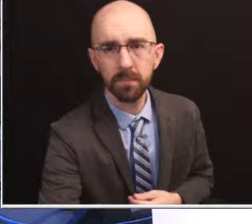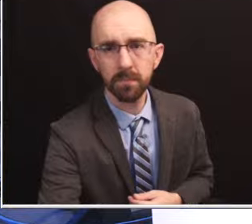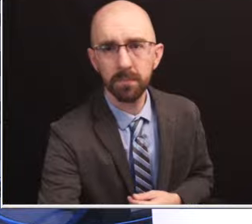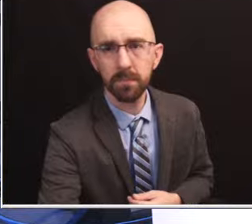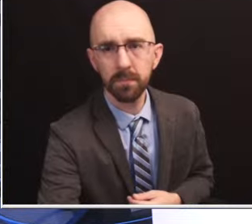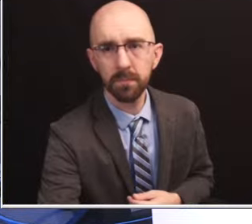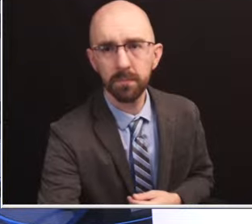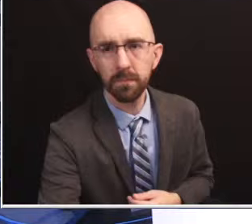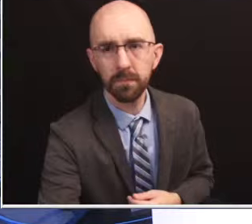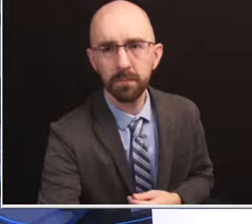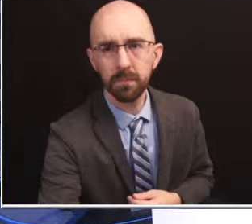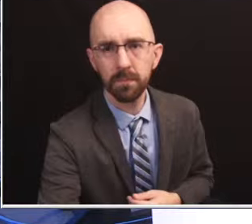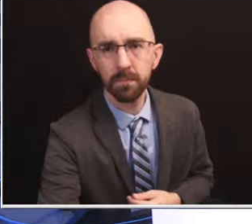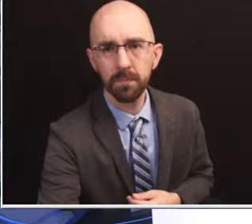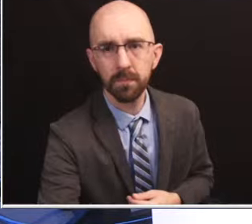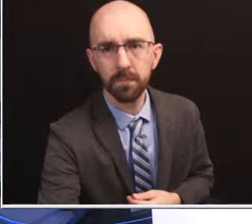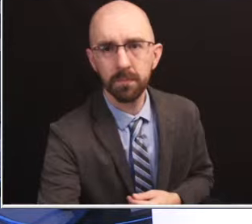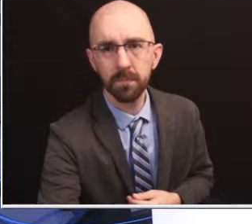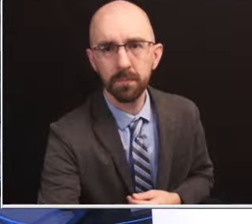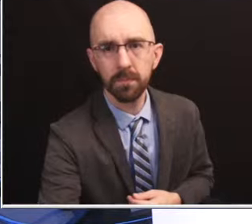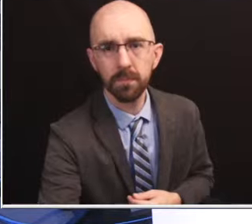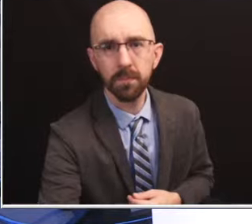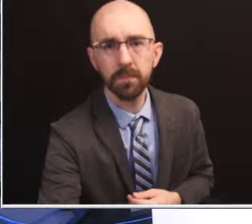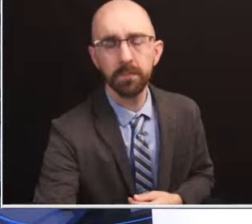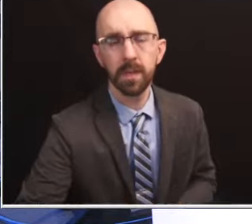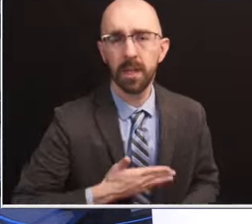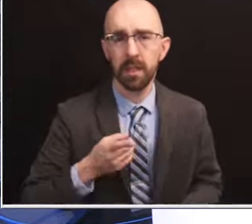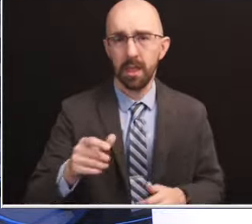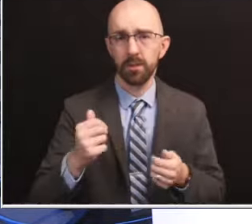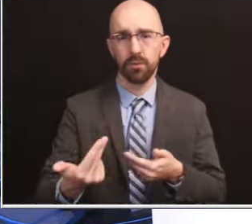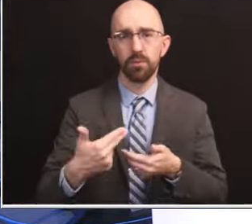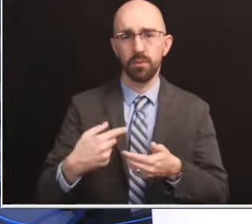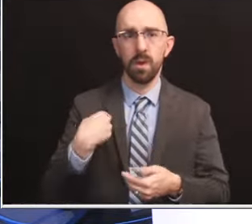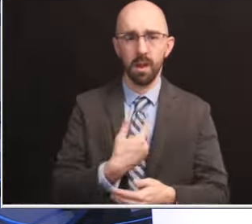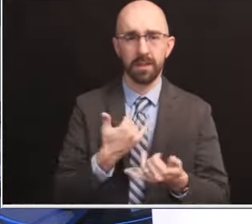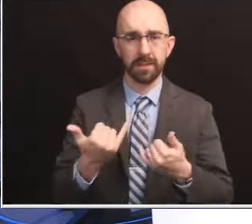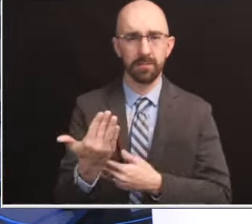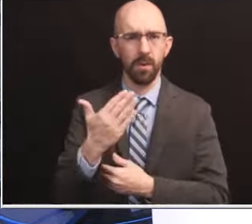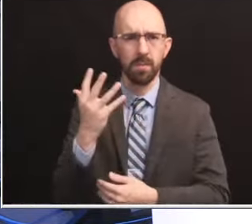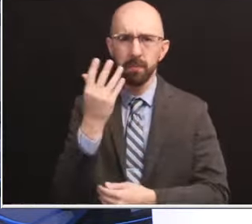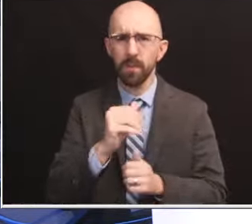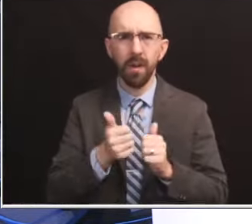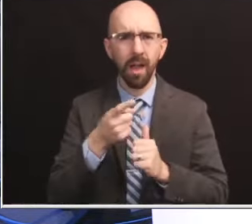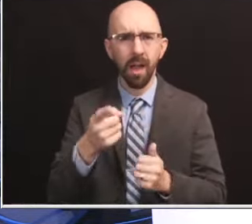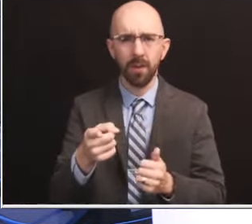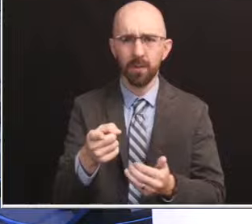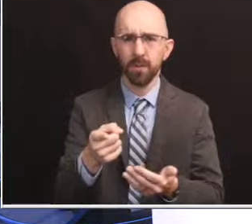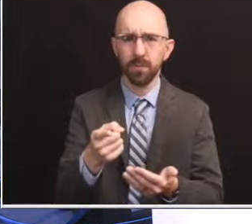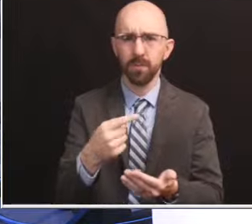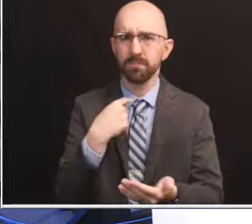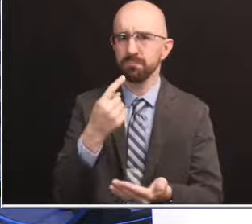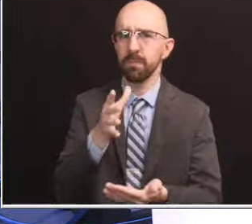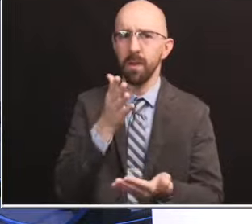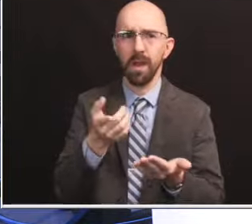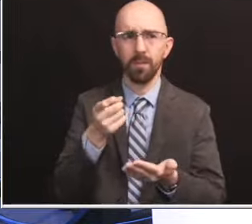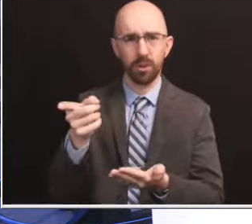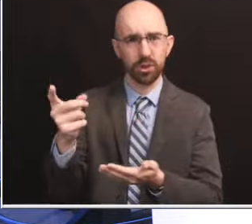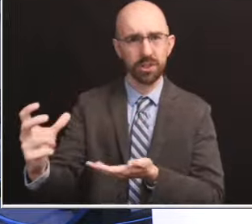We're so happy to have Nancy joining us this morning. And Nancy, it's beautiful how you tell your mom what she's contributing.